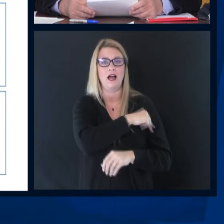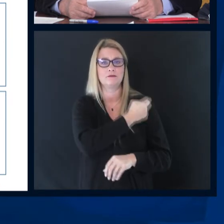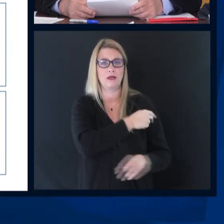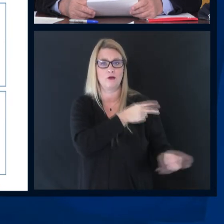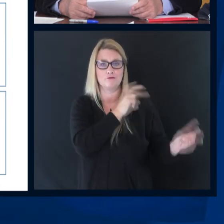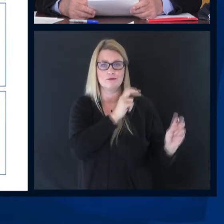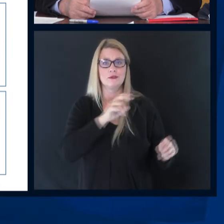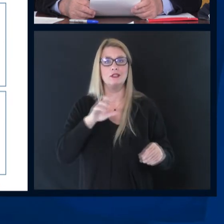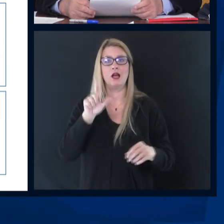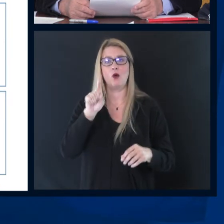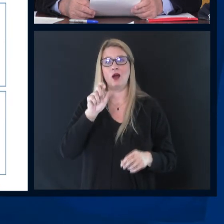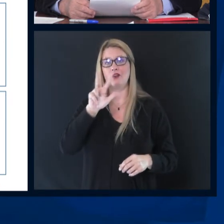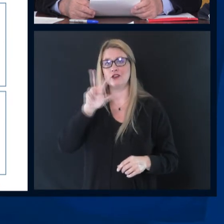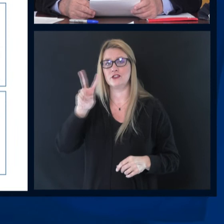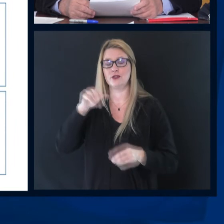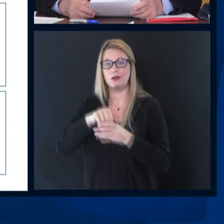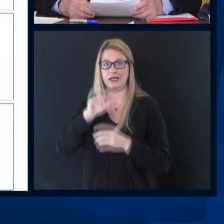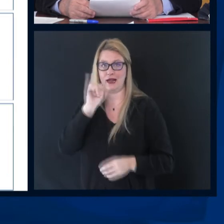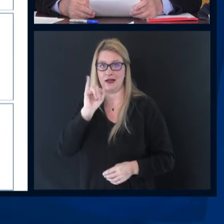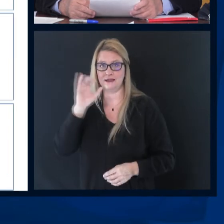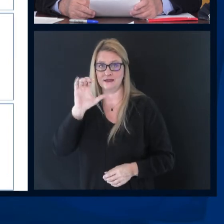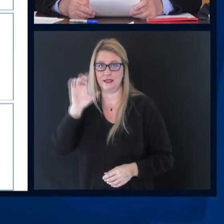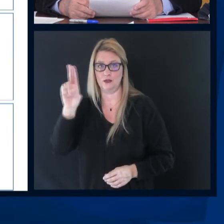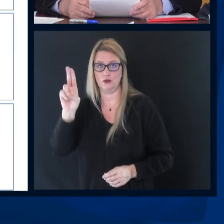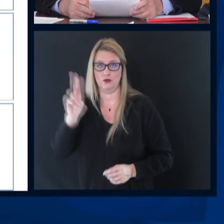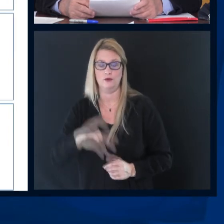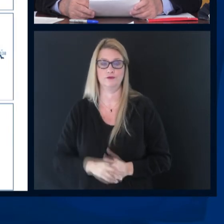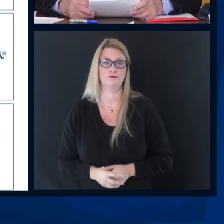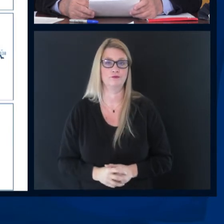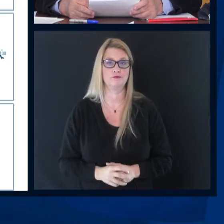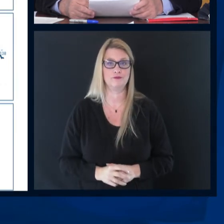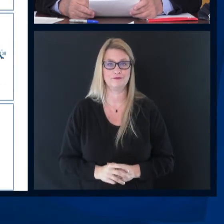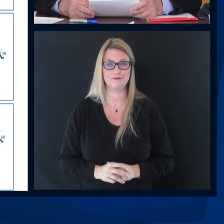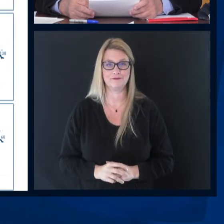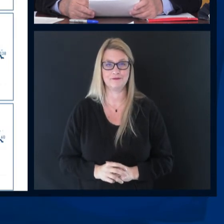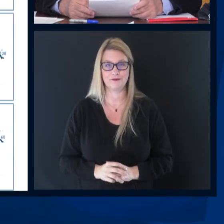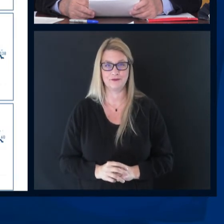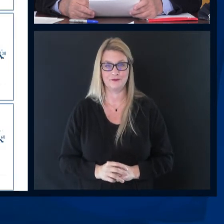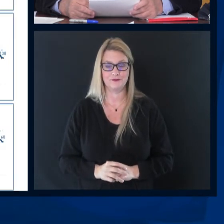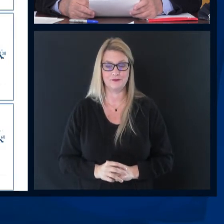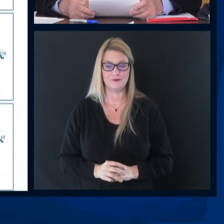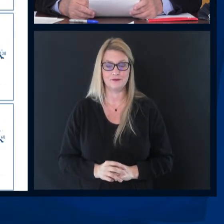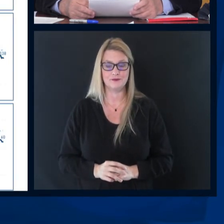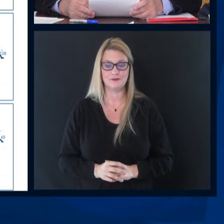and 132 in the ICU units. Our